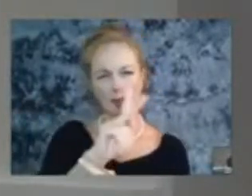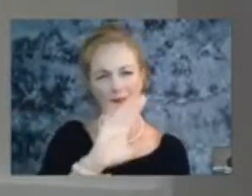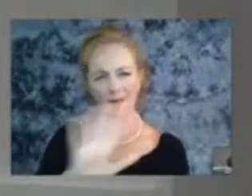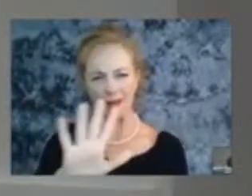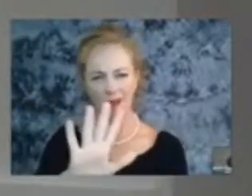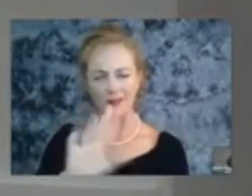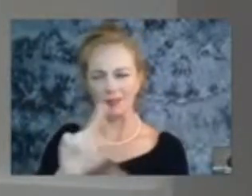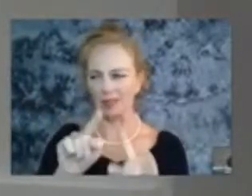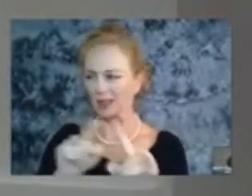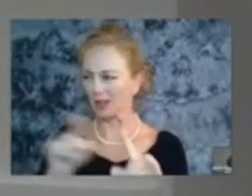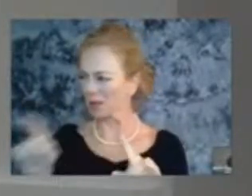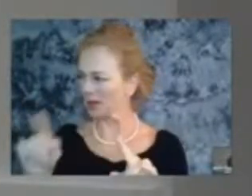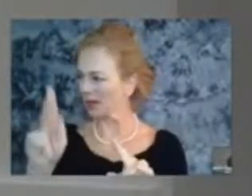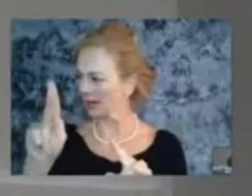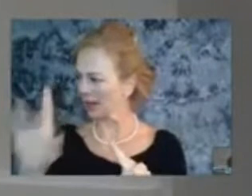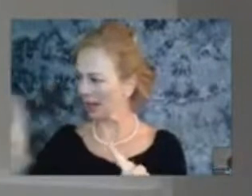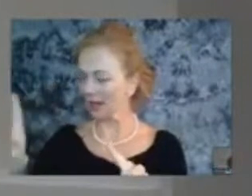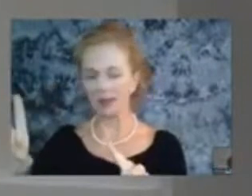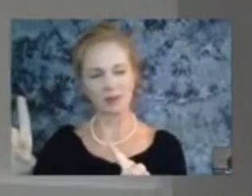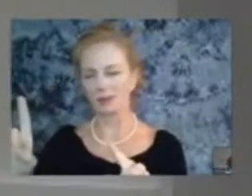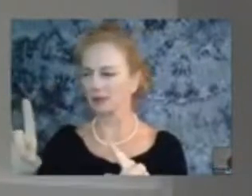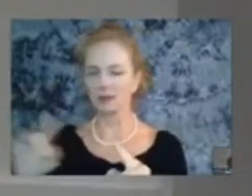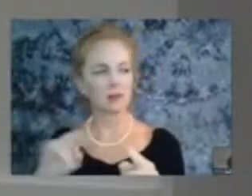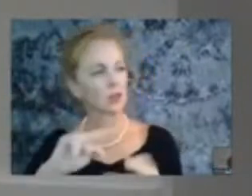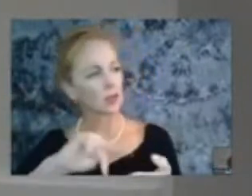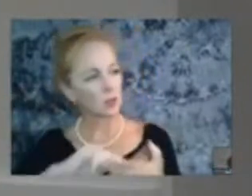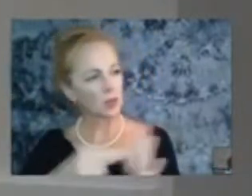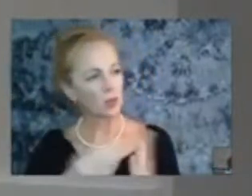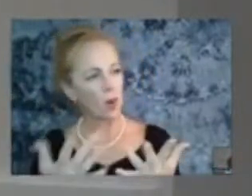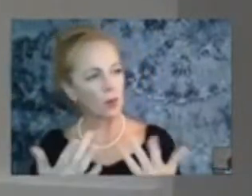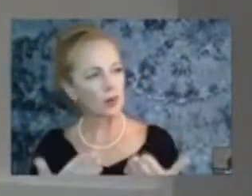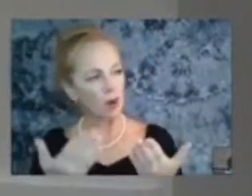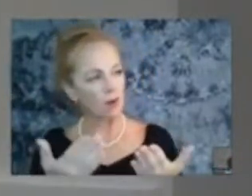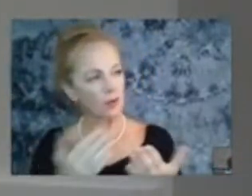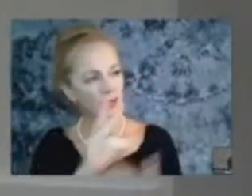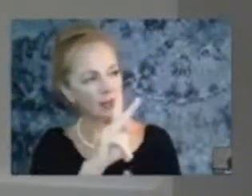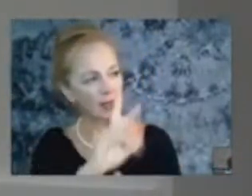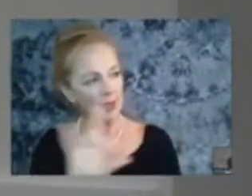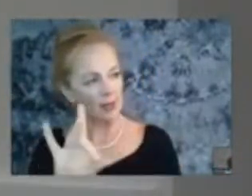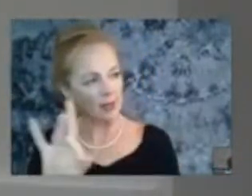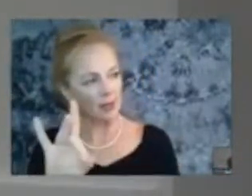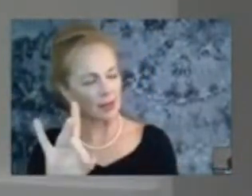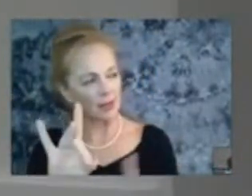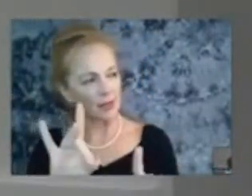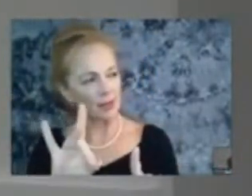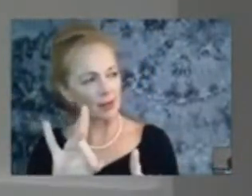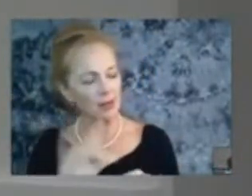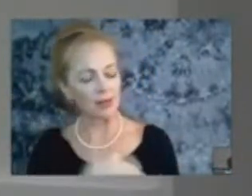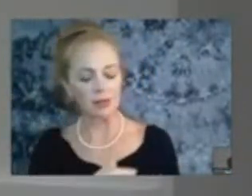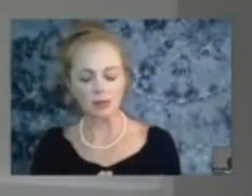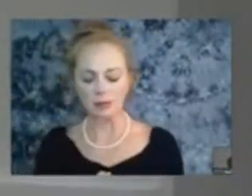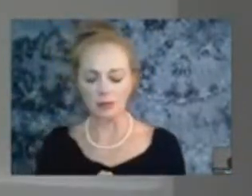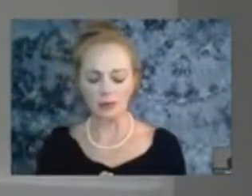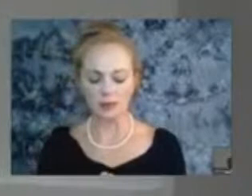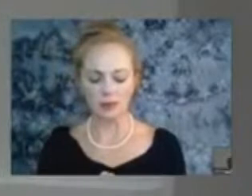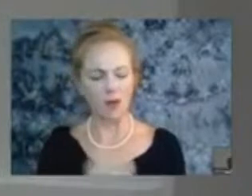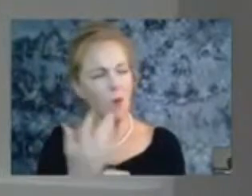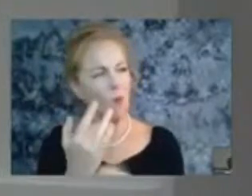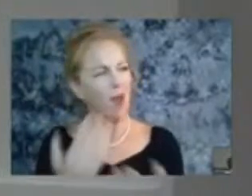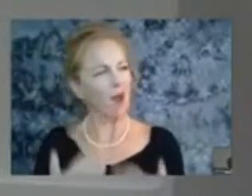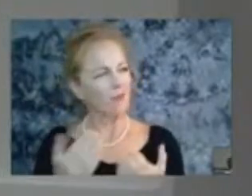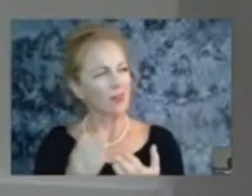In terms of why we would offer it to K-8? The decision around offering fully through 8th grade as opposed to through 5th